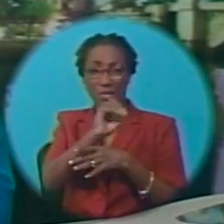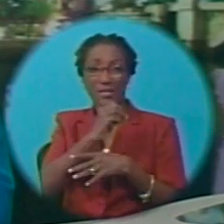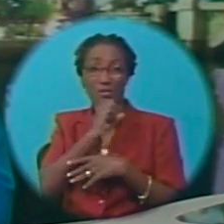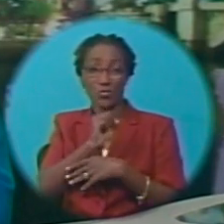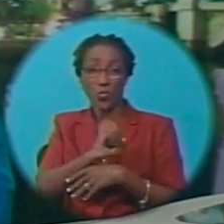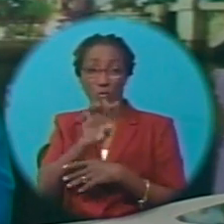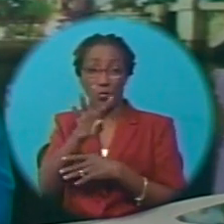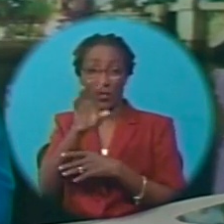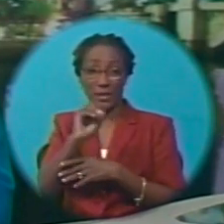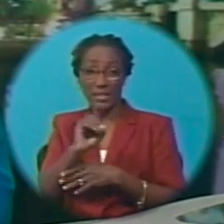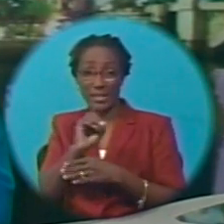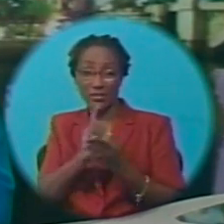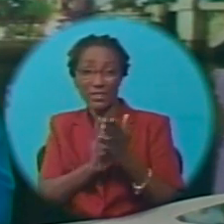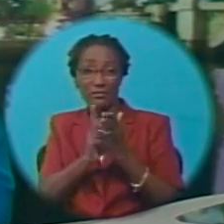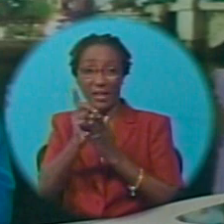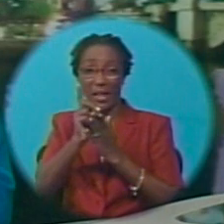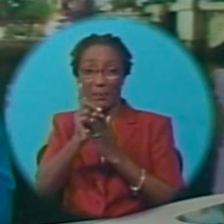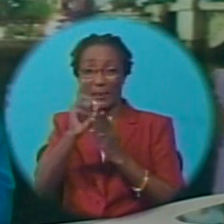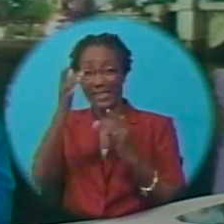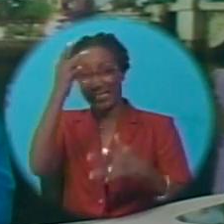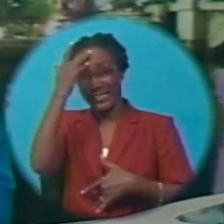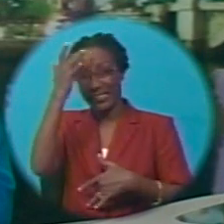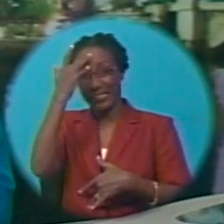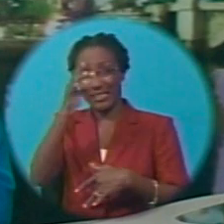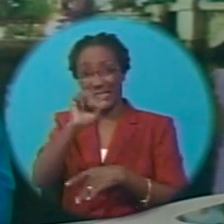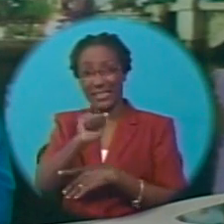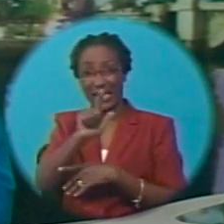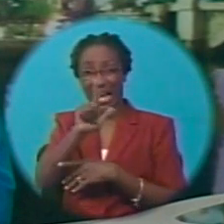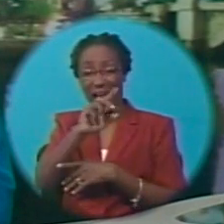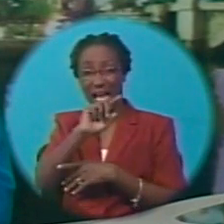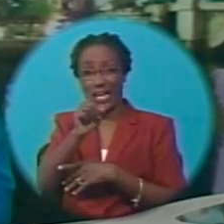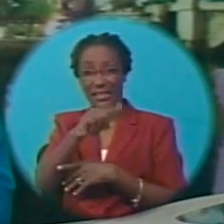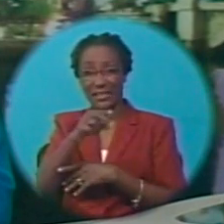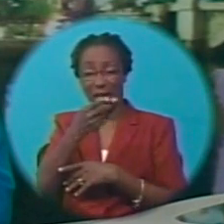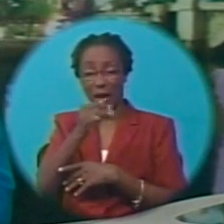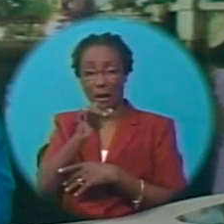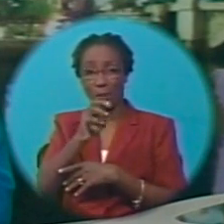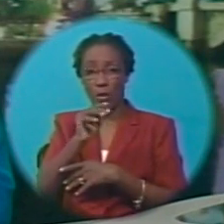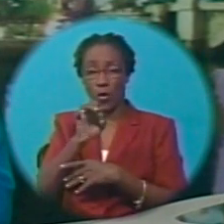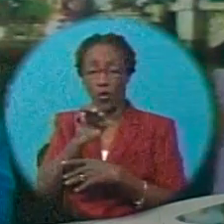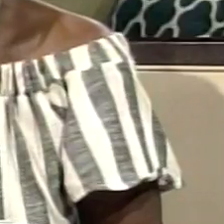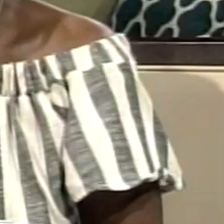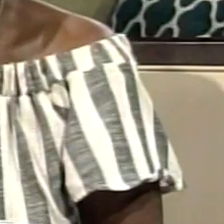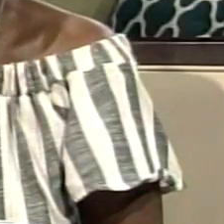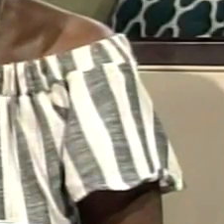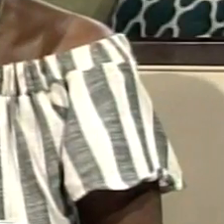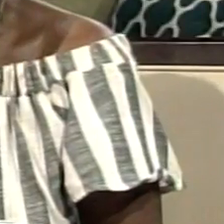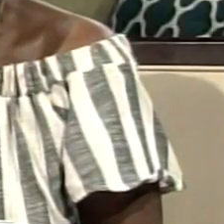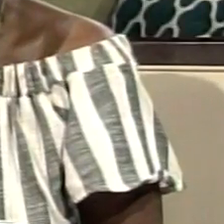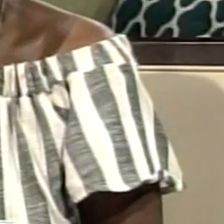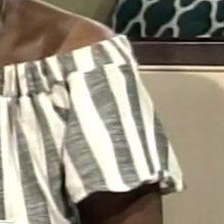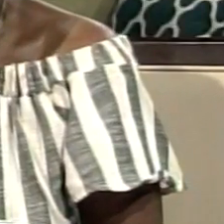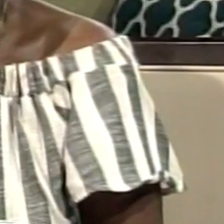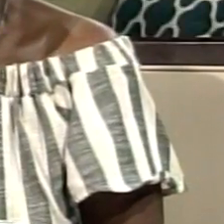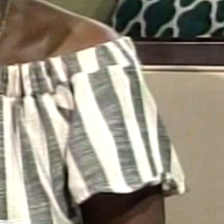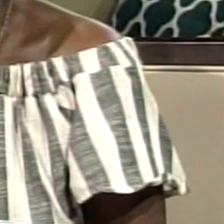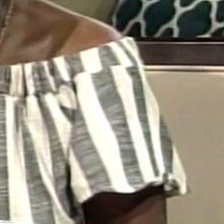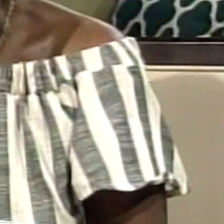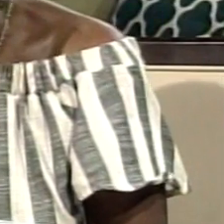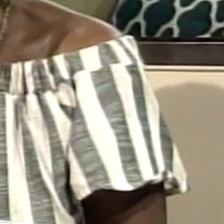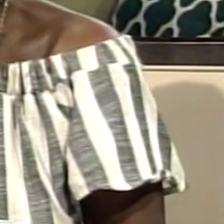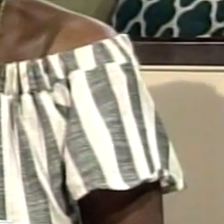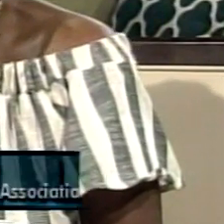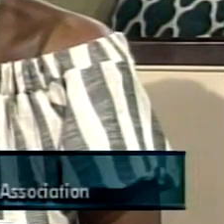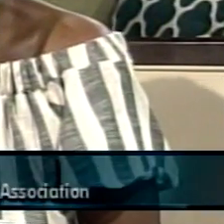the disease. She says that as Barbadians get older, the numbers could increase. As you may know, it has become an